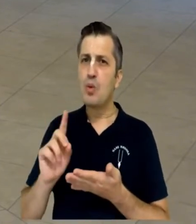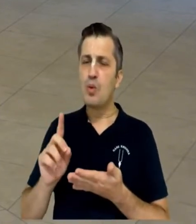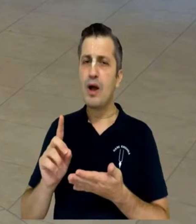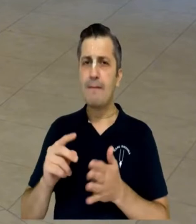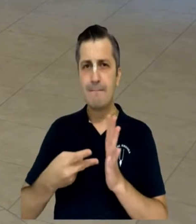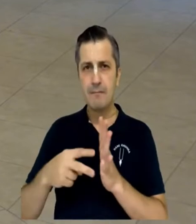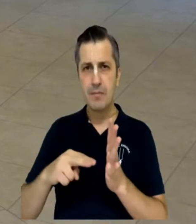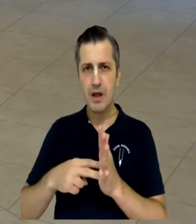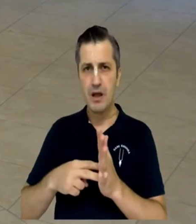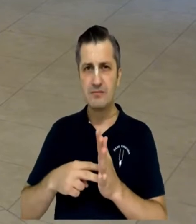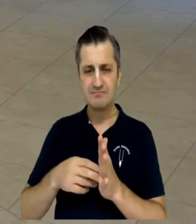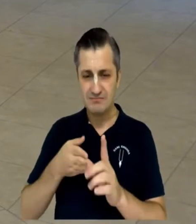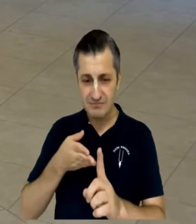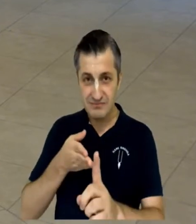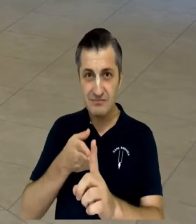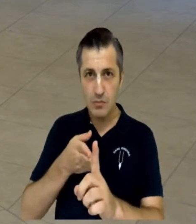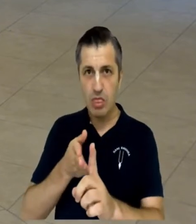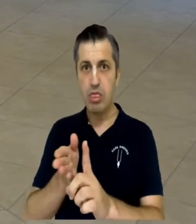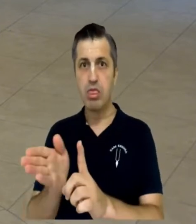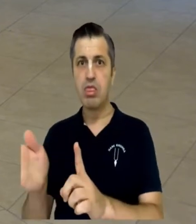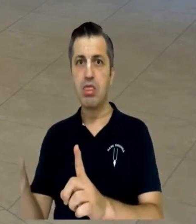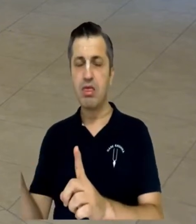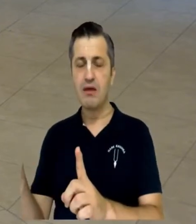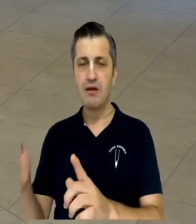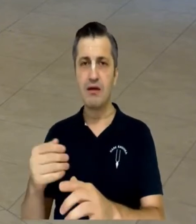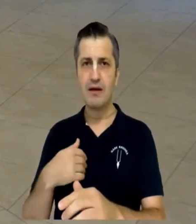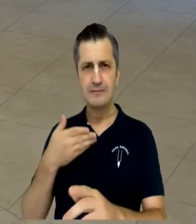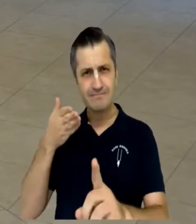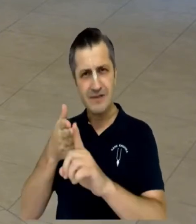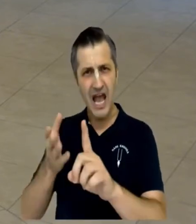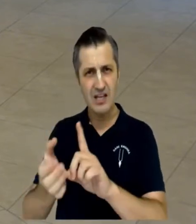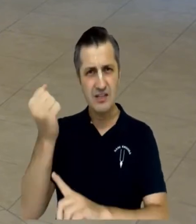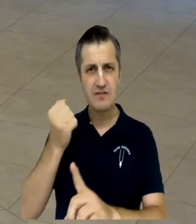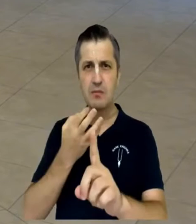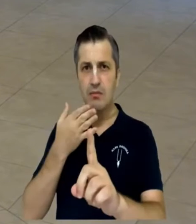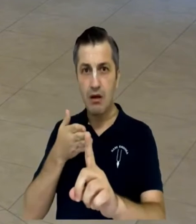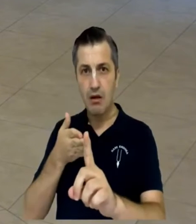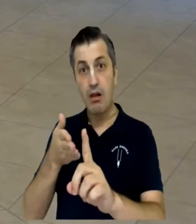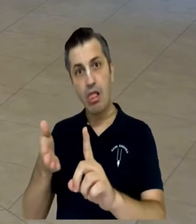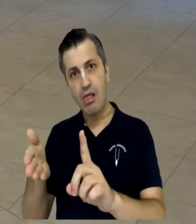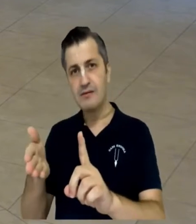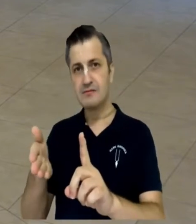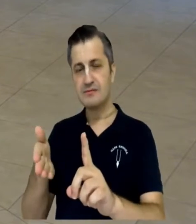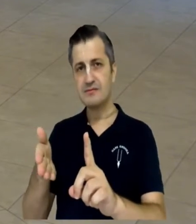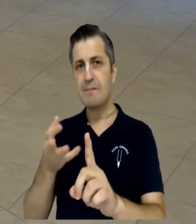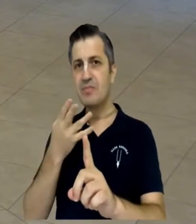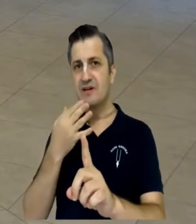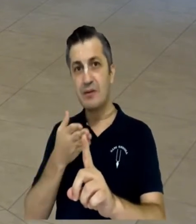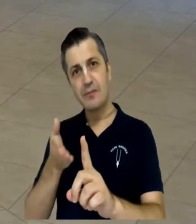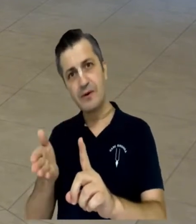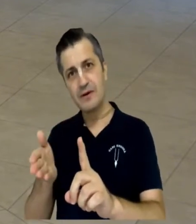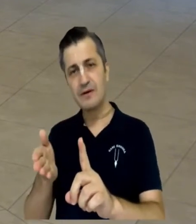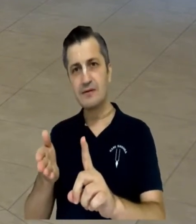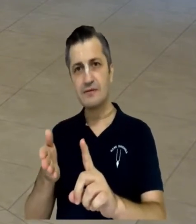my ambition or the aim which I have, right? So, but if we take ourselves out of the center and